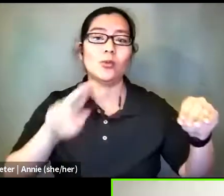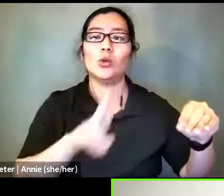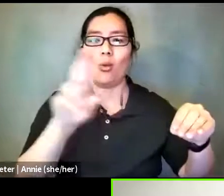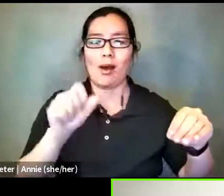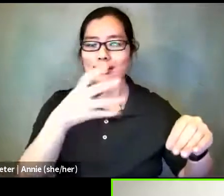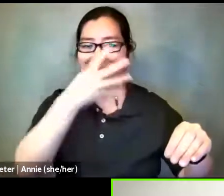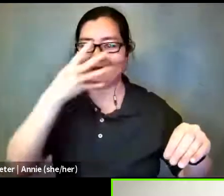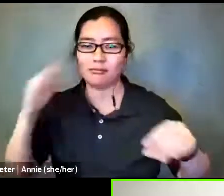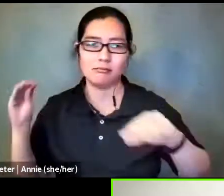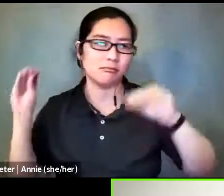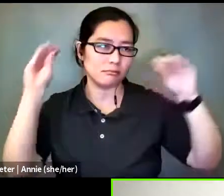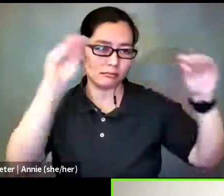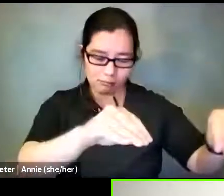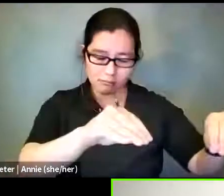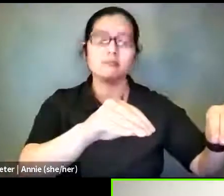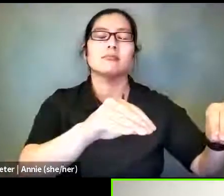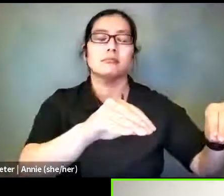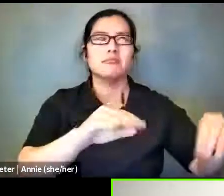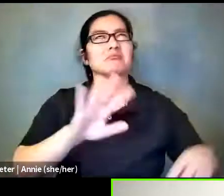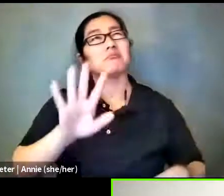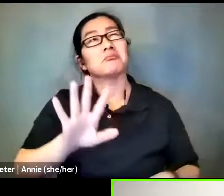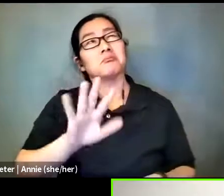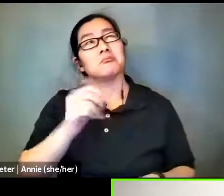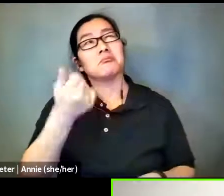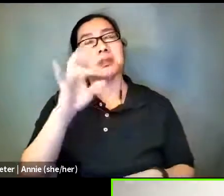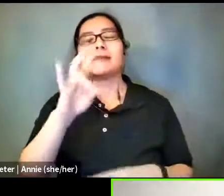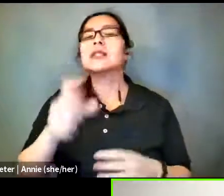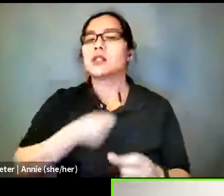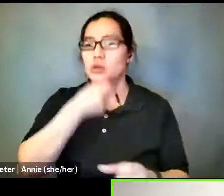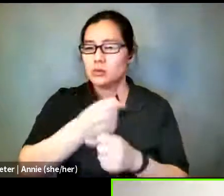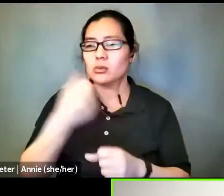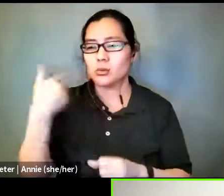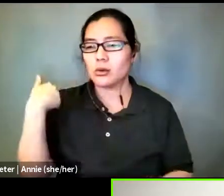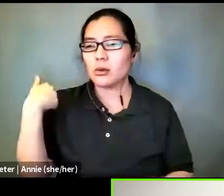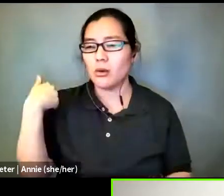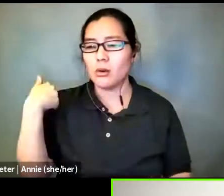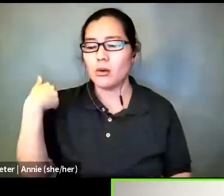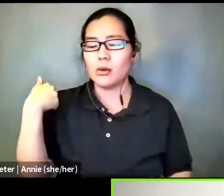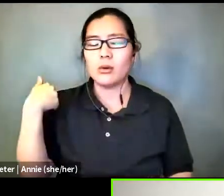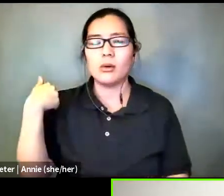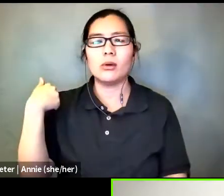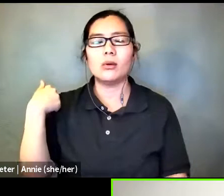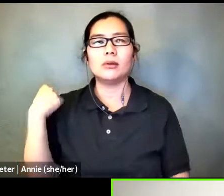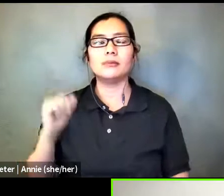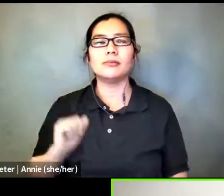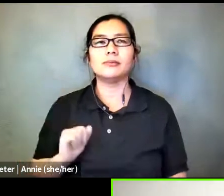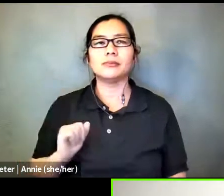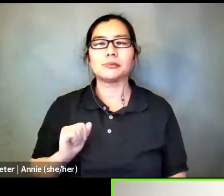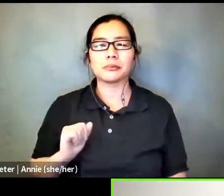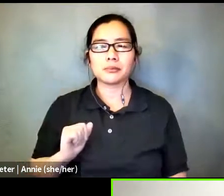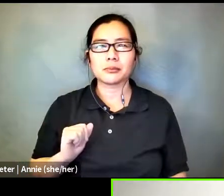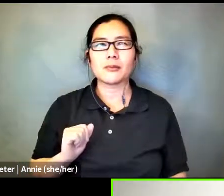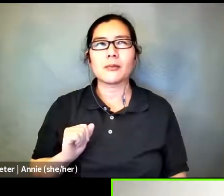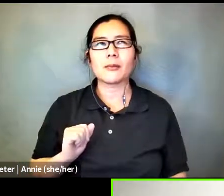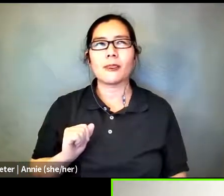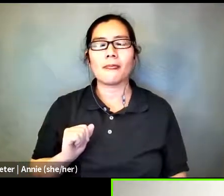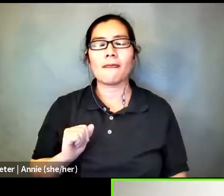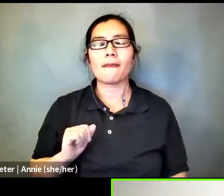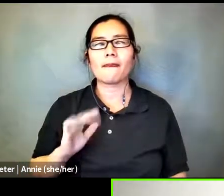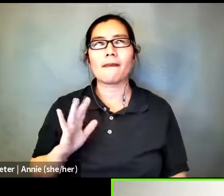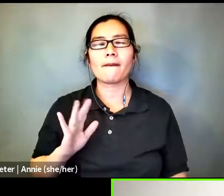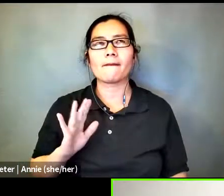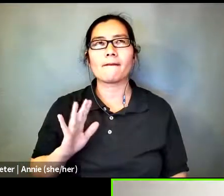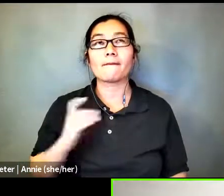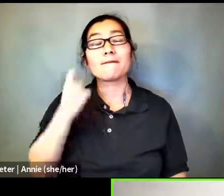close on 17 years ago. And really shifting into a place where, and I came